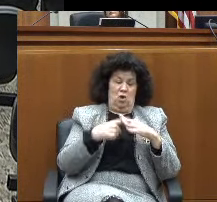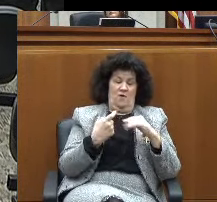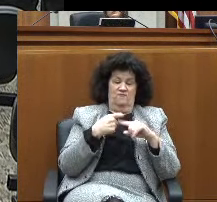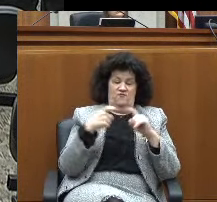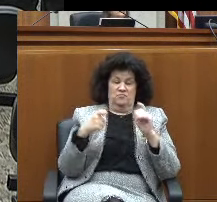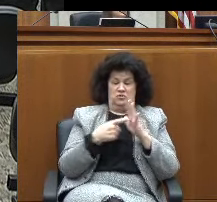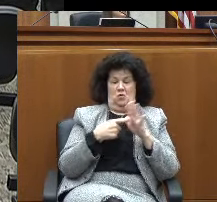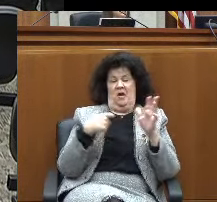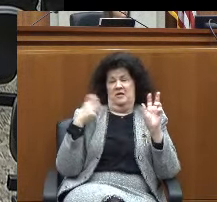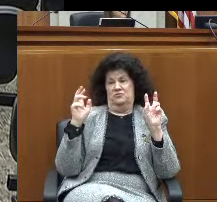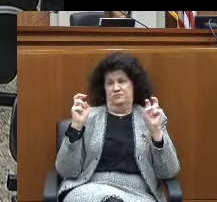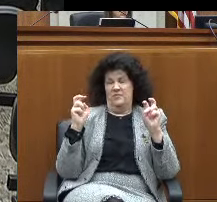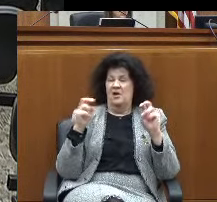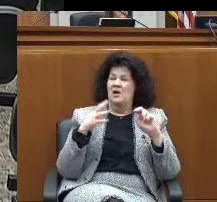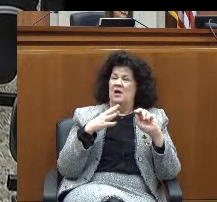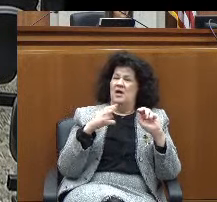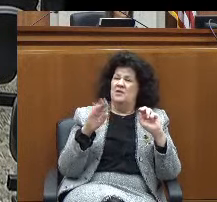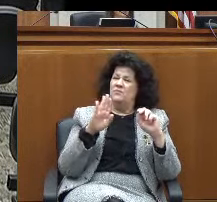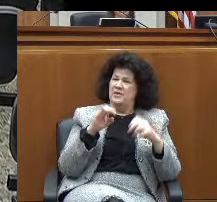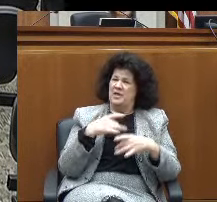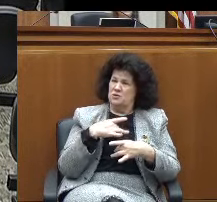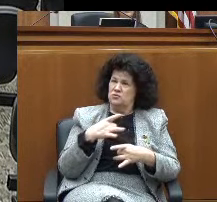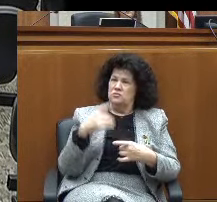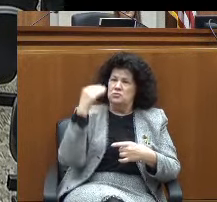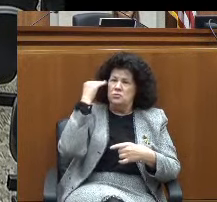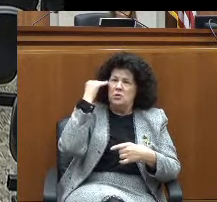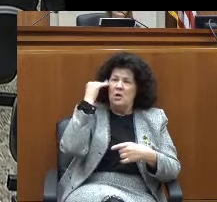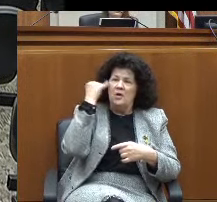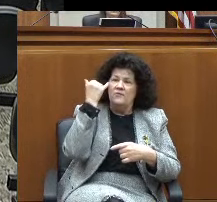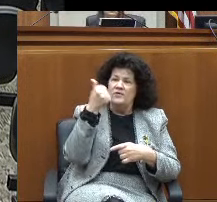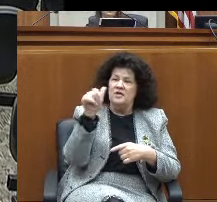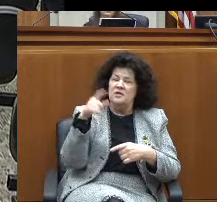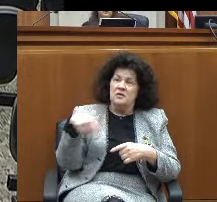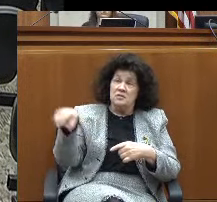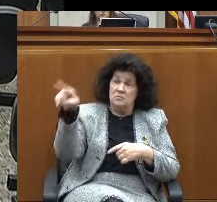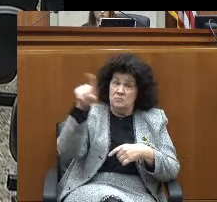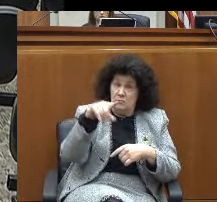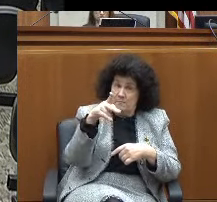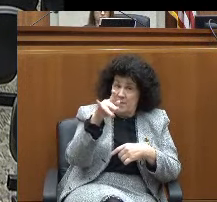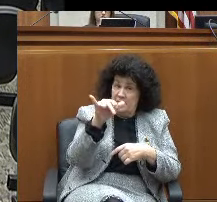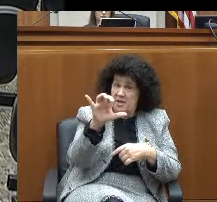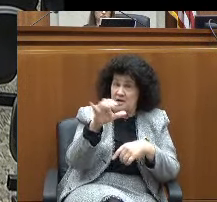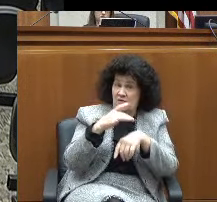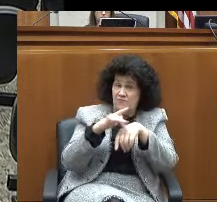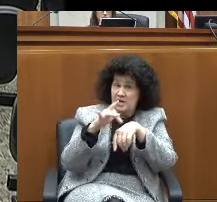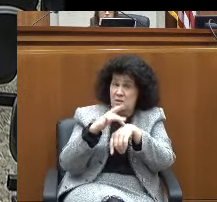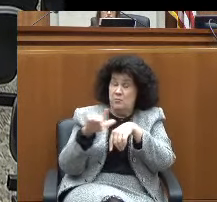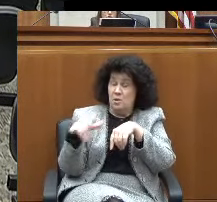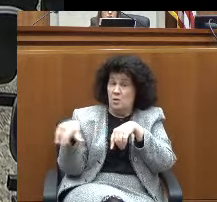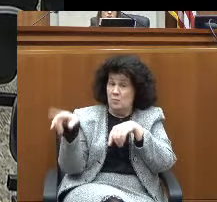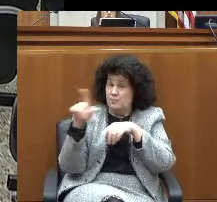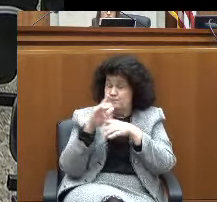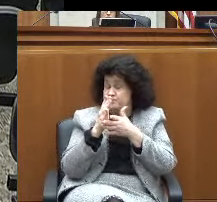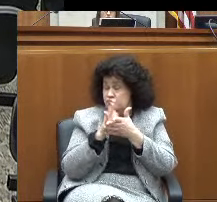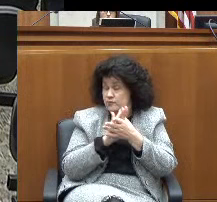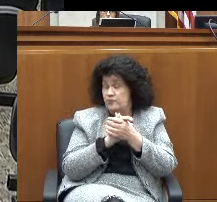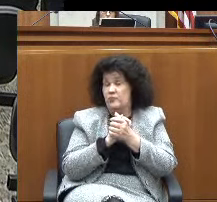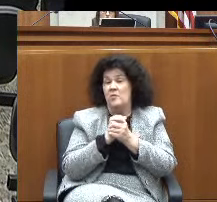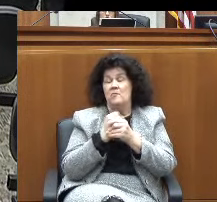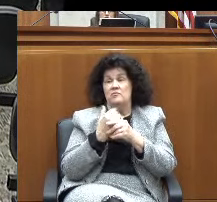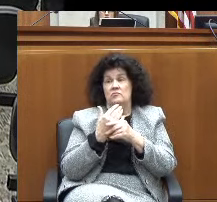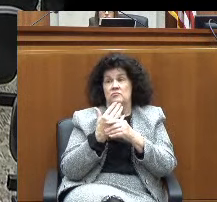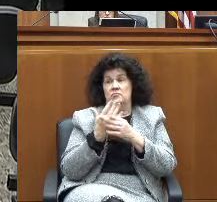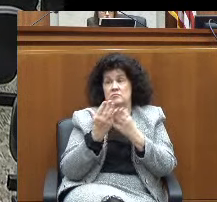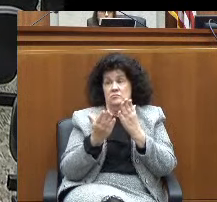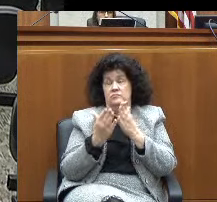And it'd be interesting to know if any of them are publicly available, if they were developed with race to the top dollars that might make